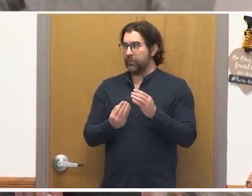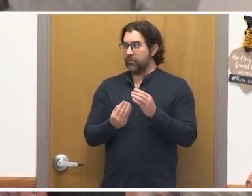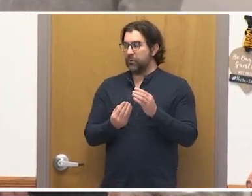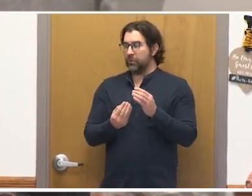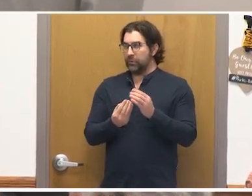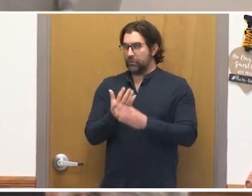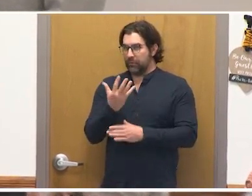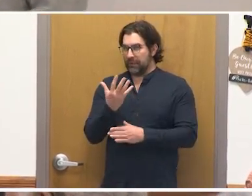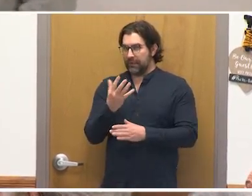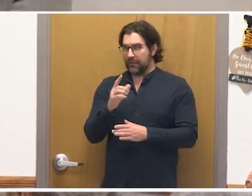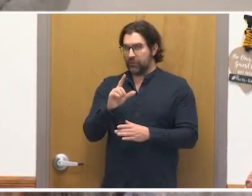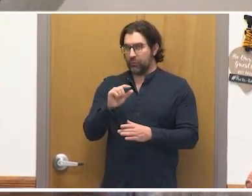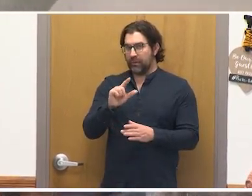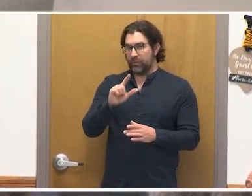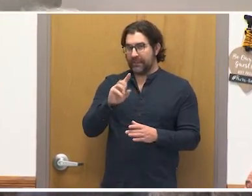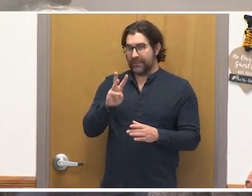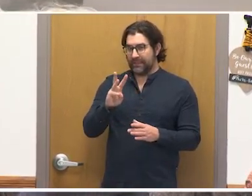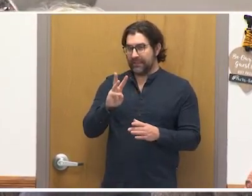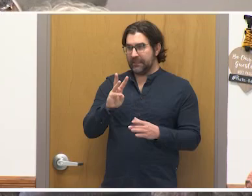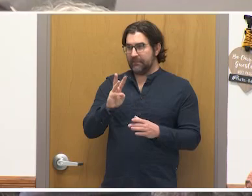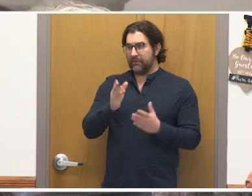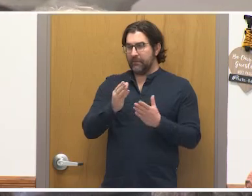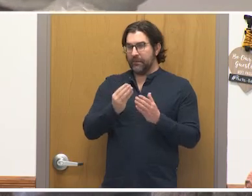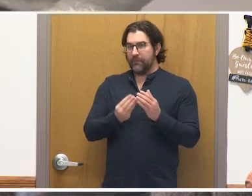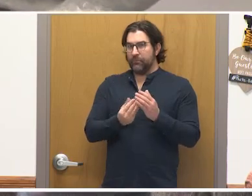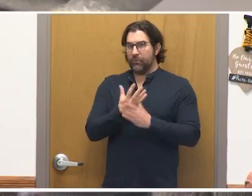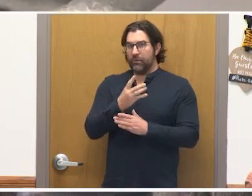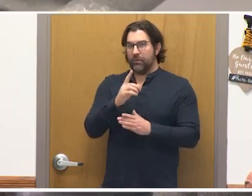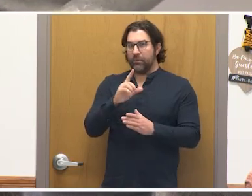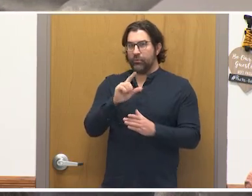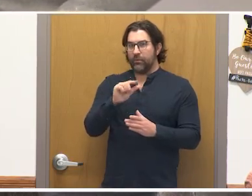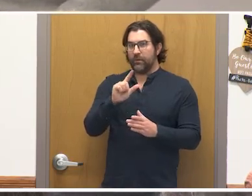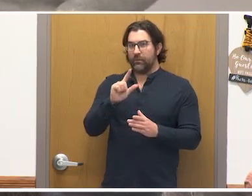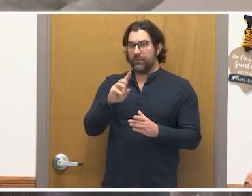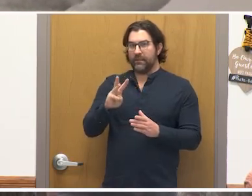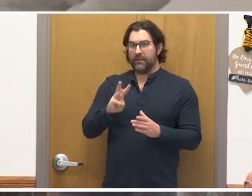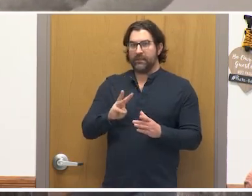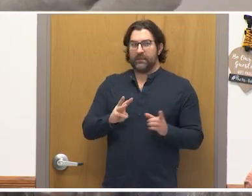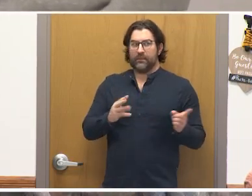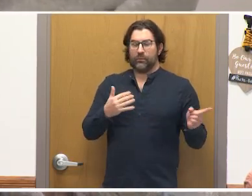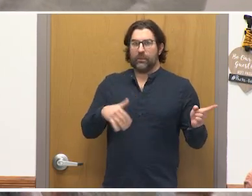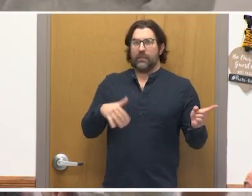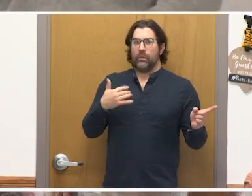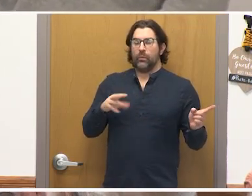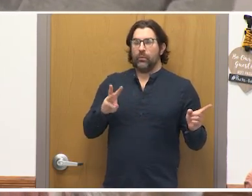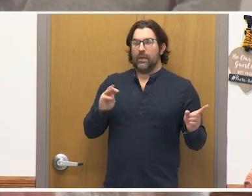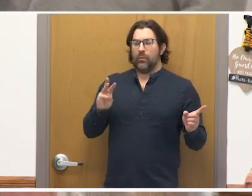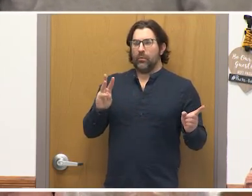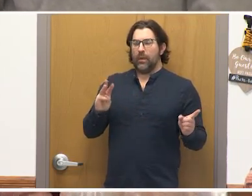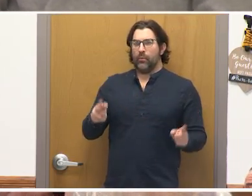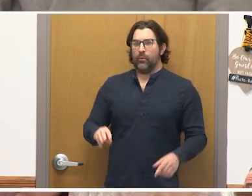Okay, so probably be in the spring of 2026. Wow.